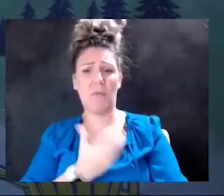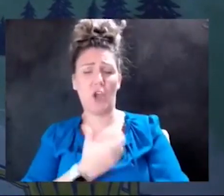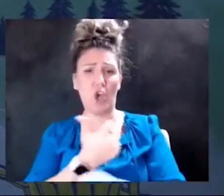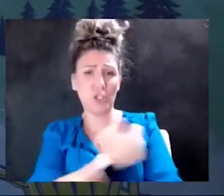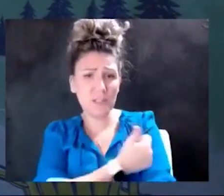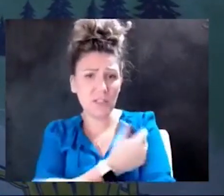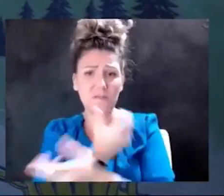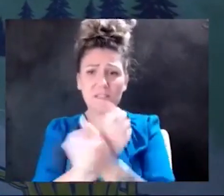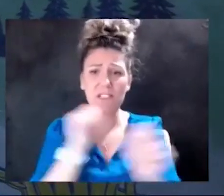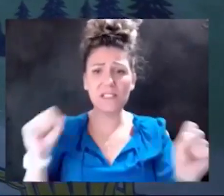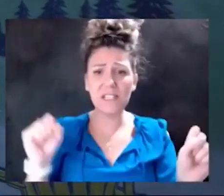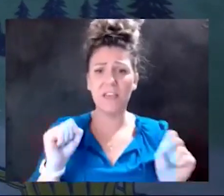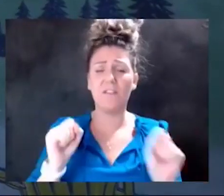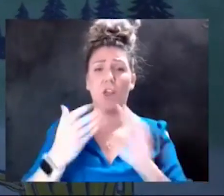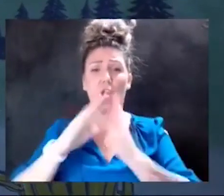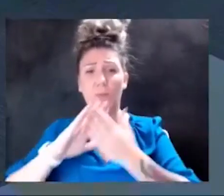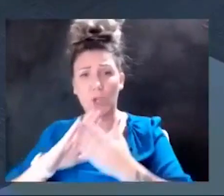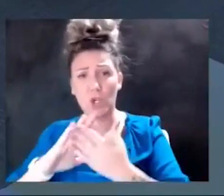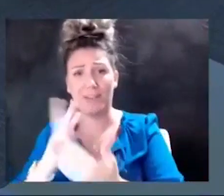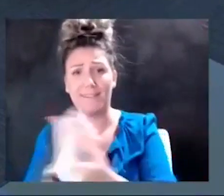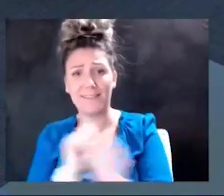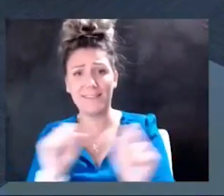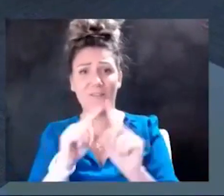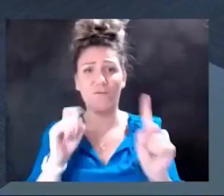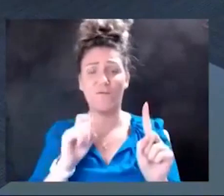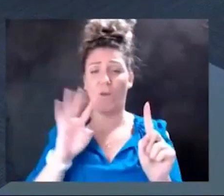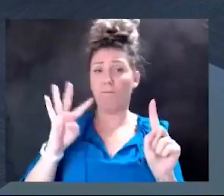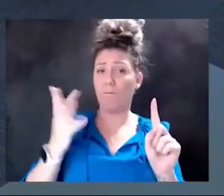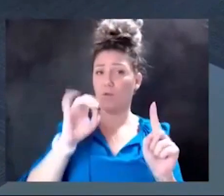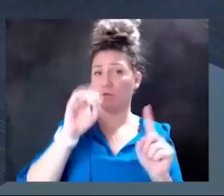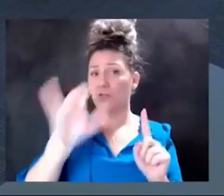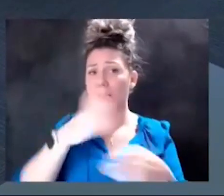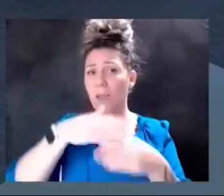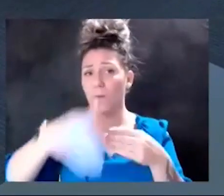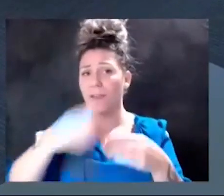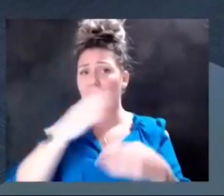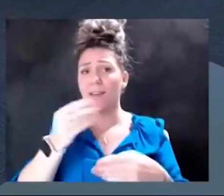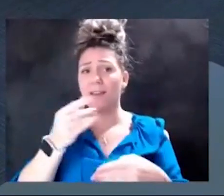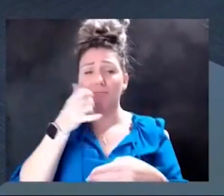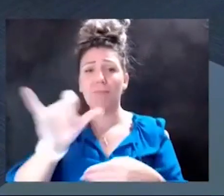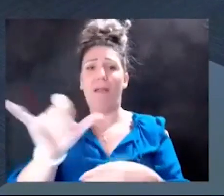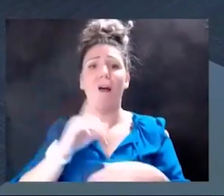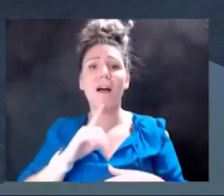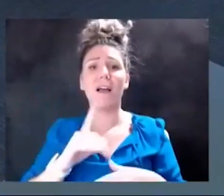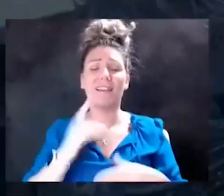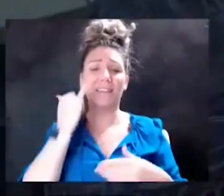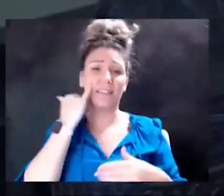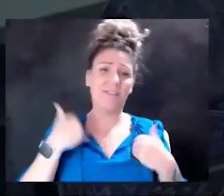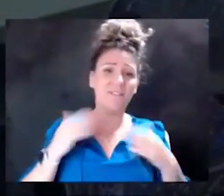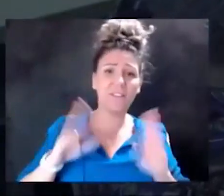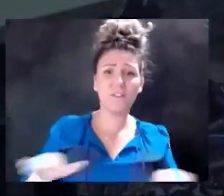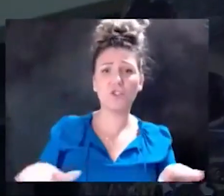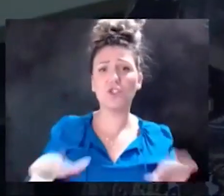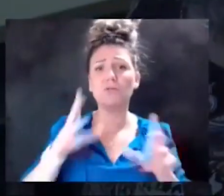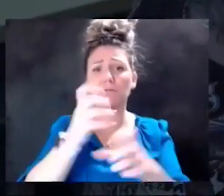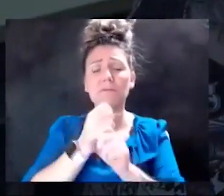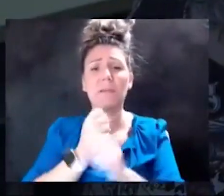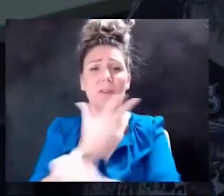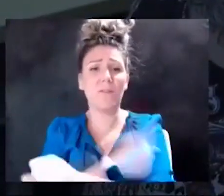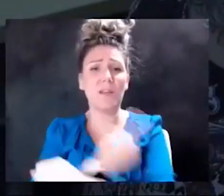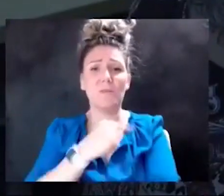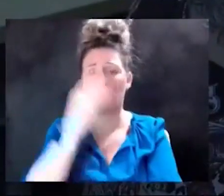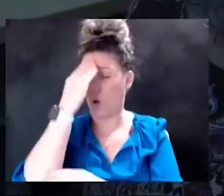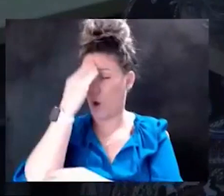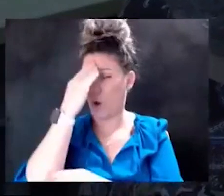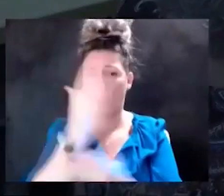community safe, from the 4th of July weekend and beyond. And if you have children, please go get them vaccinated. We know that things are going to be much more